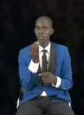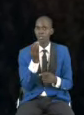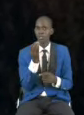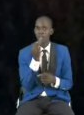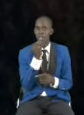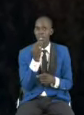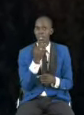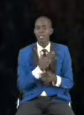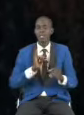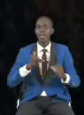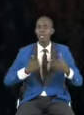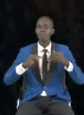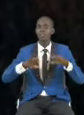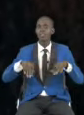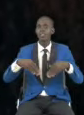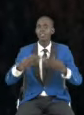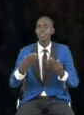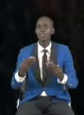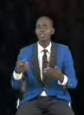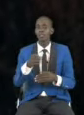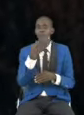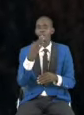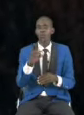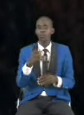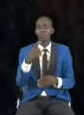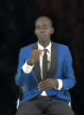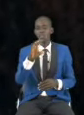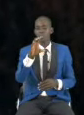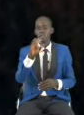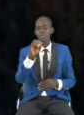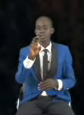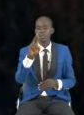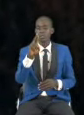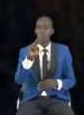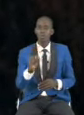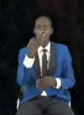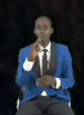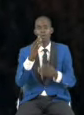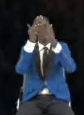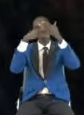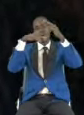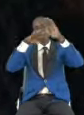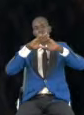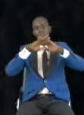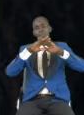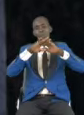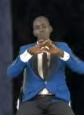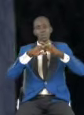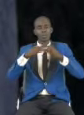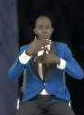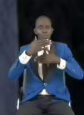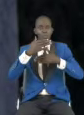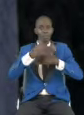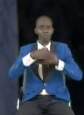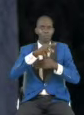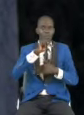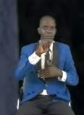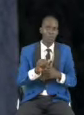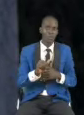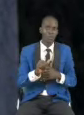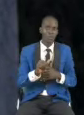corn of heaven. That's it. Manna was the corn of heaven. Look at